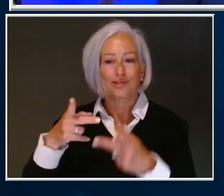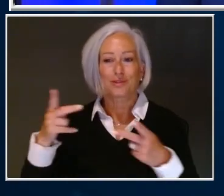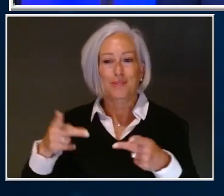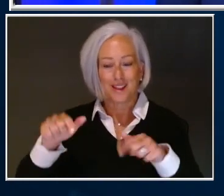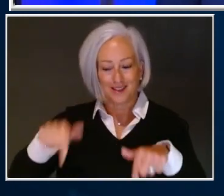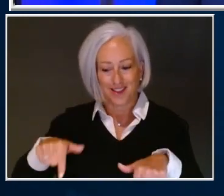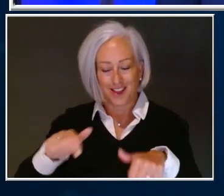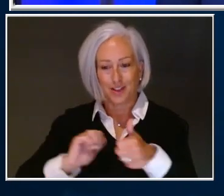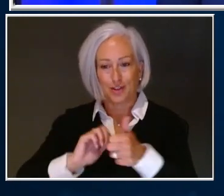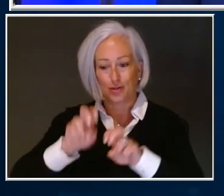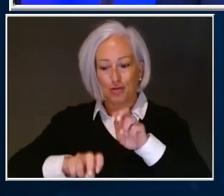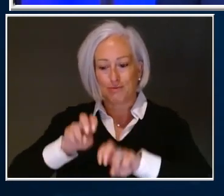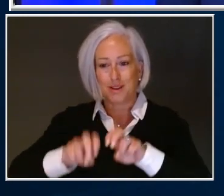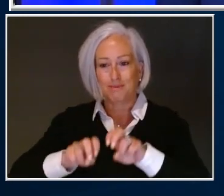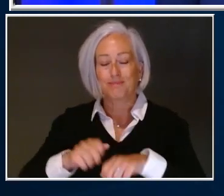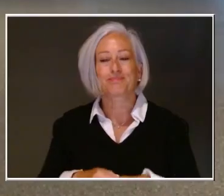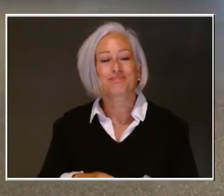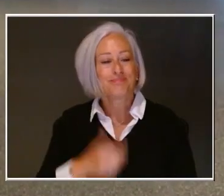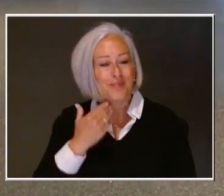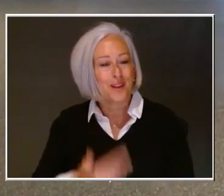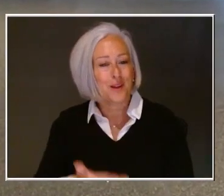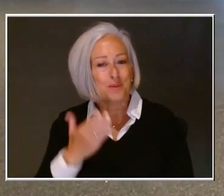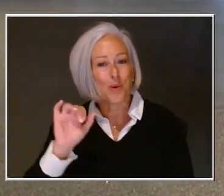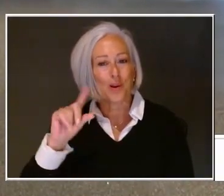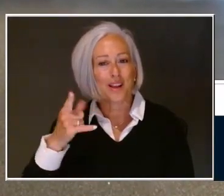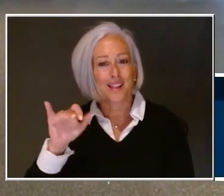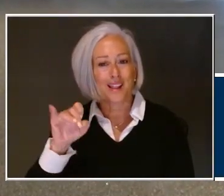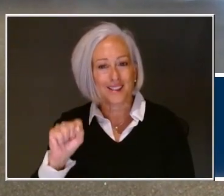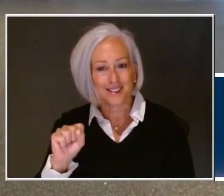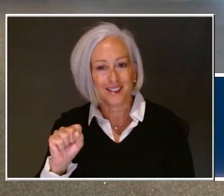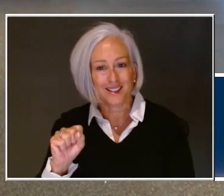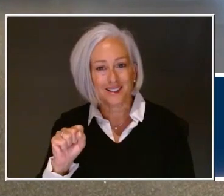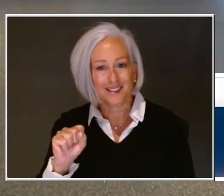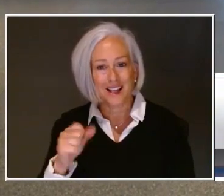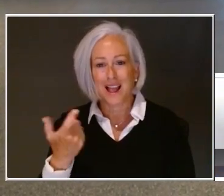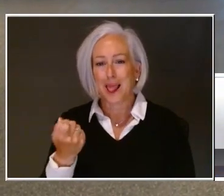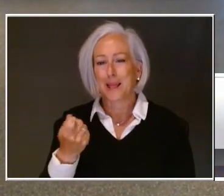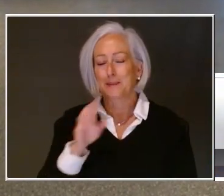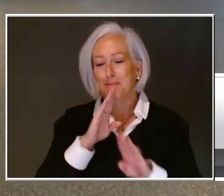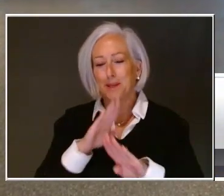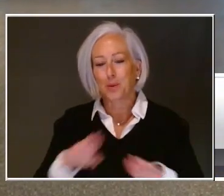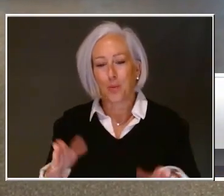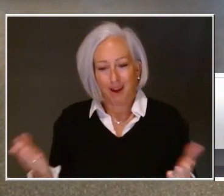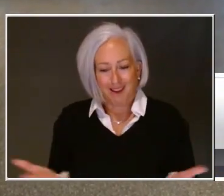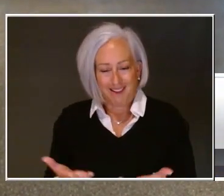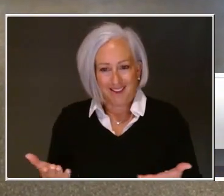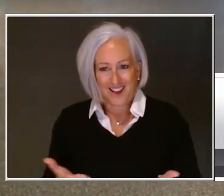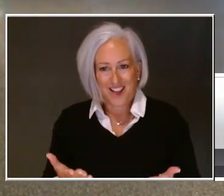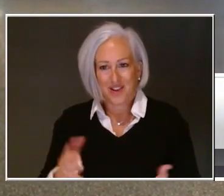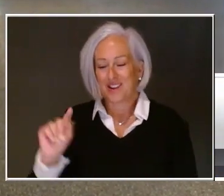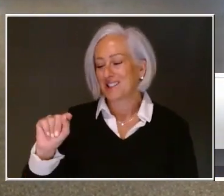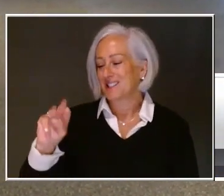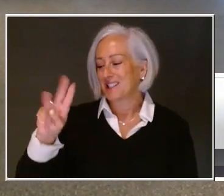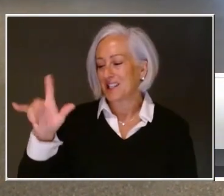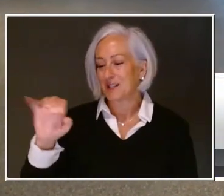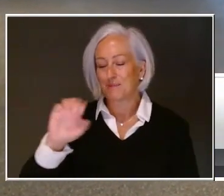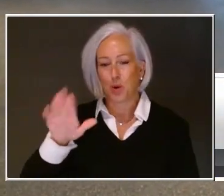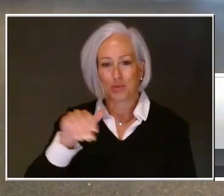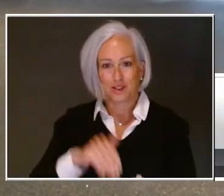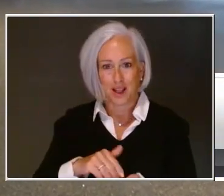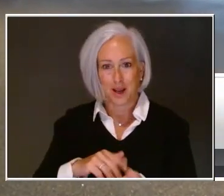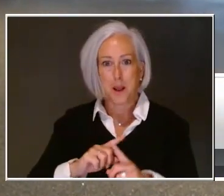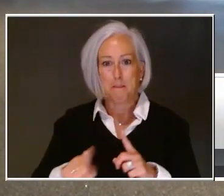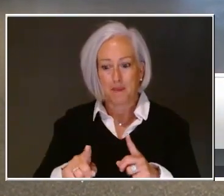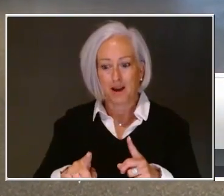Hi, good morning, Alexis. Things a little quiet here this morning here at the T-Mobile Center, but the pace will pick up quite frenetically